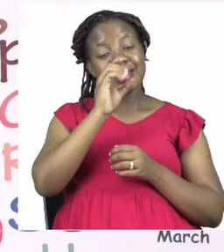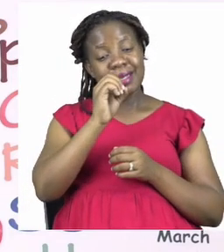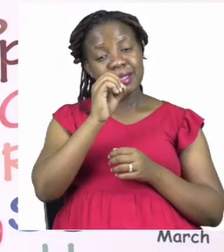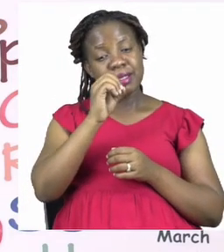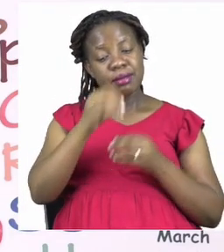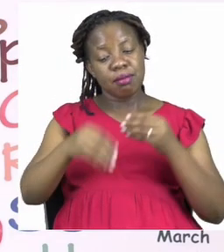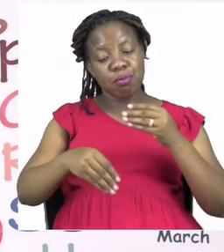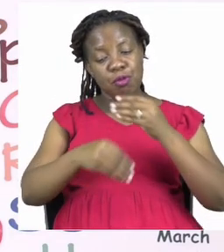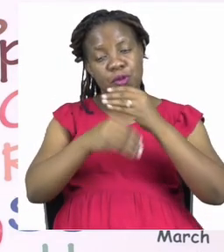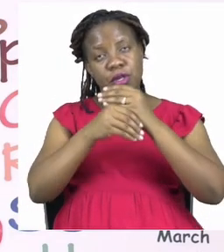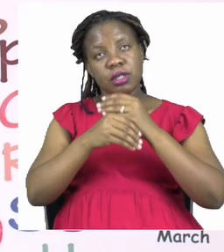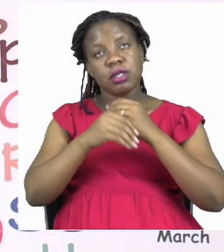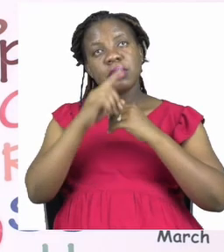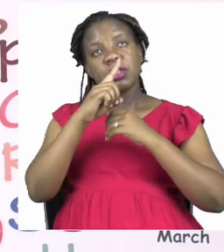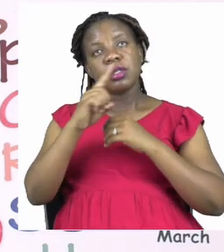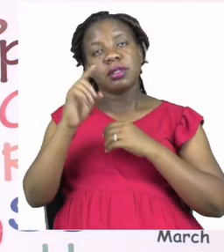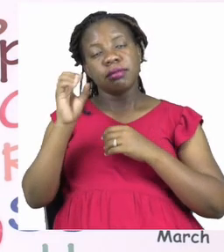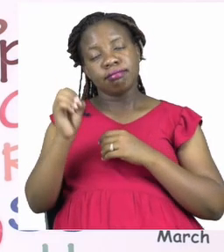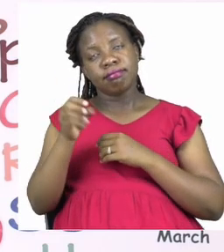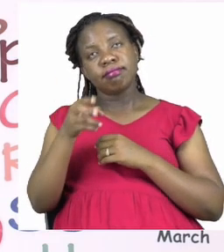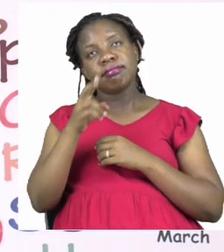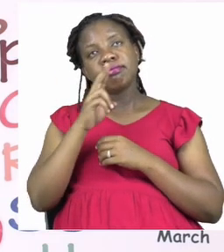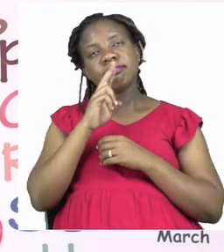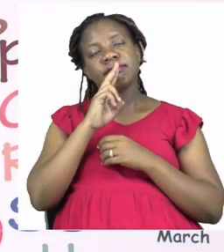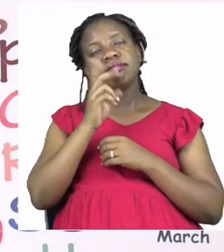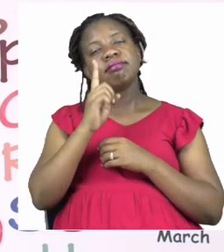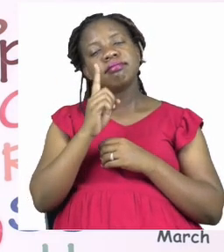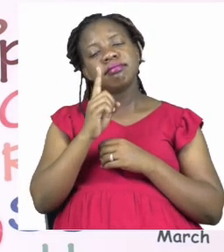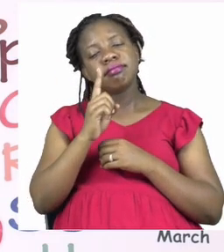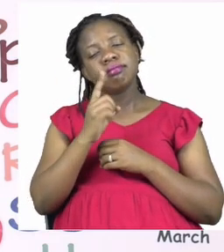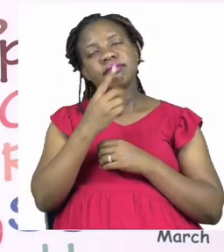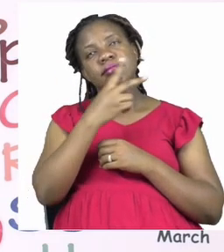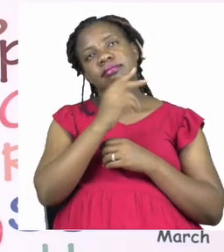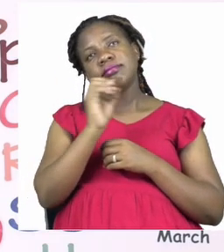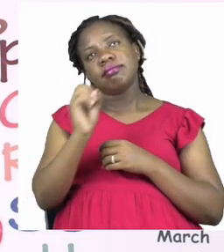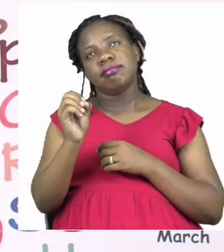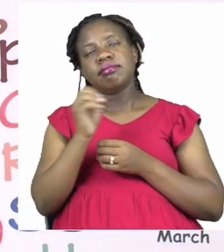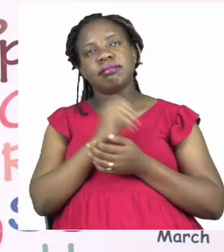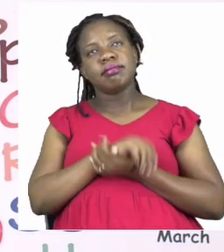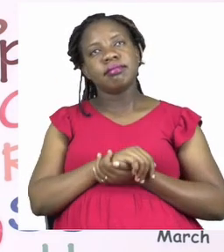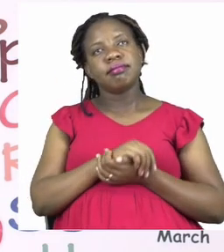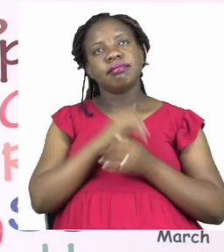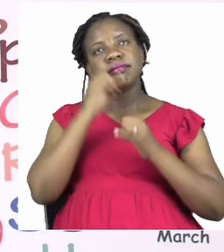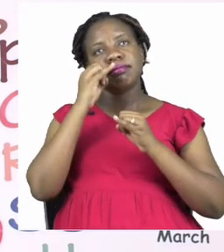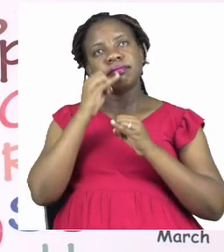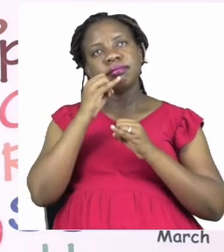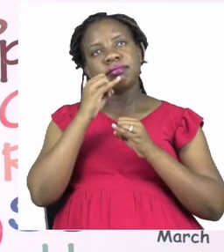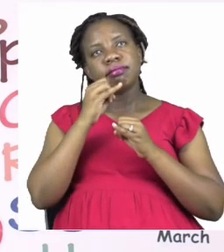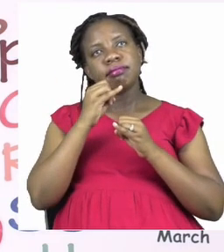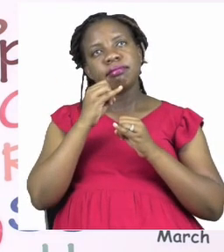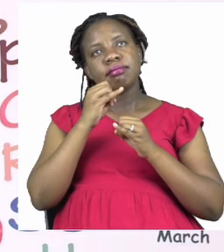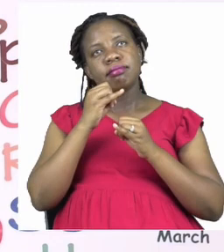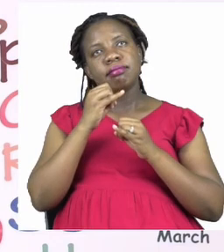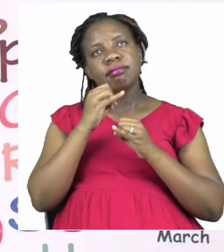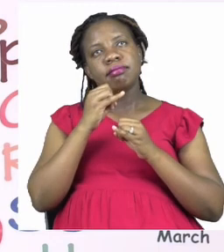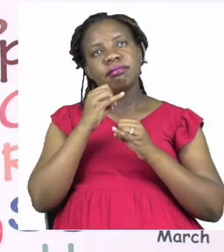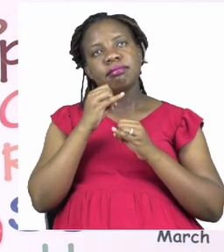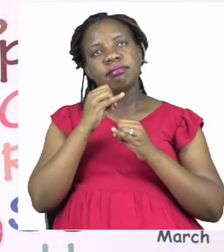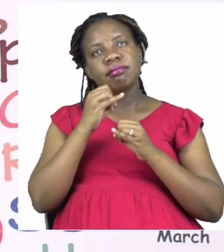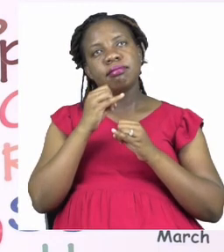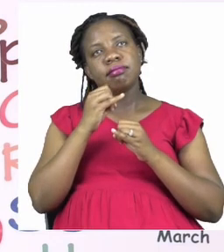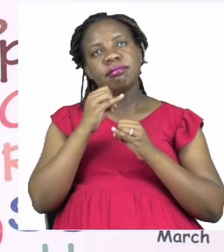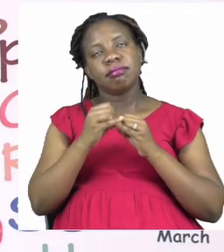10 plus 10 equals 20. The last one that we're going to do